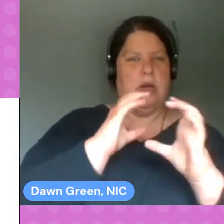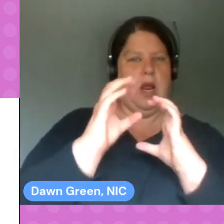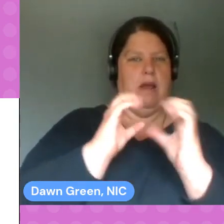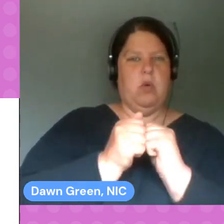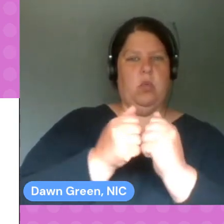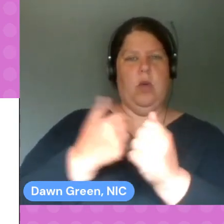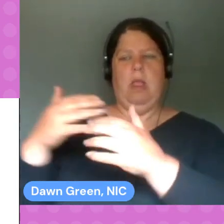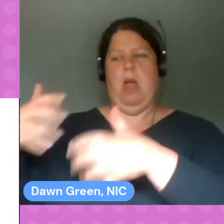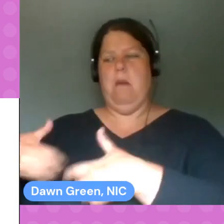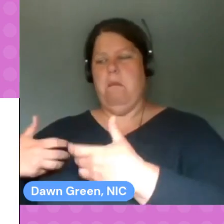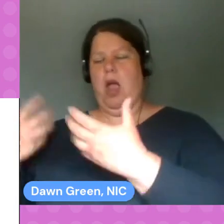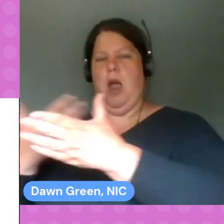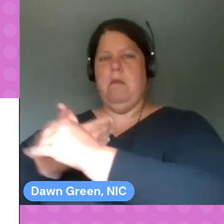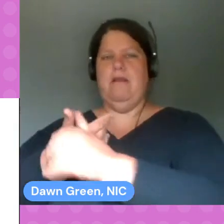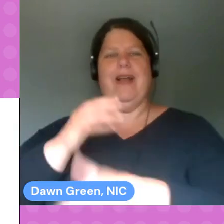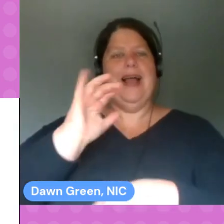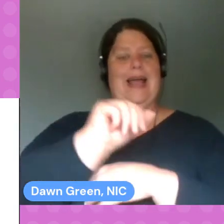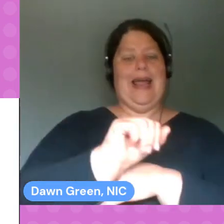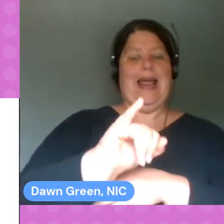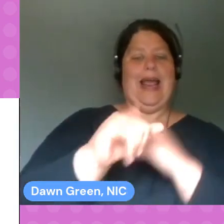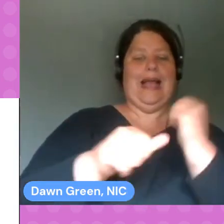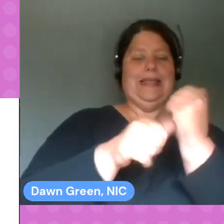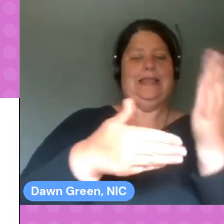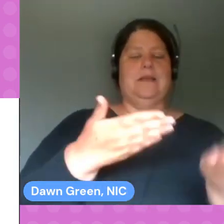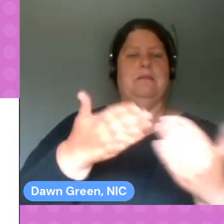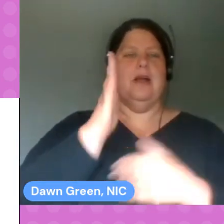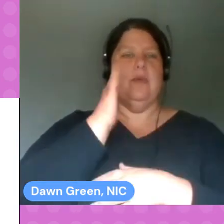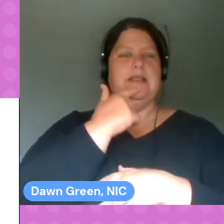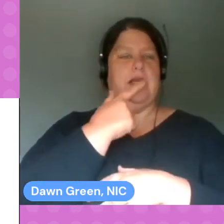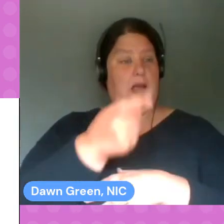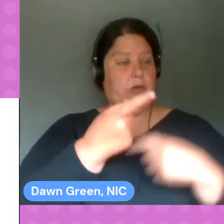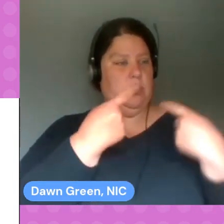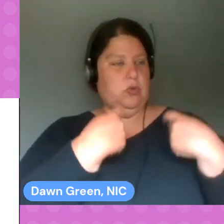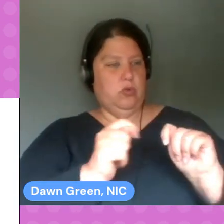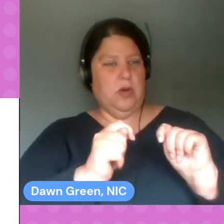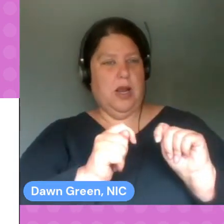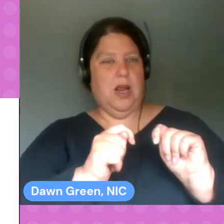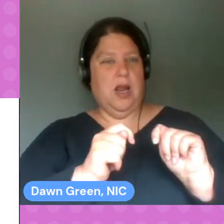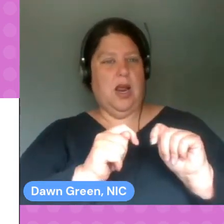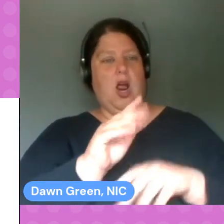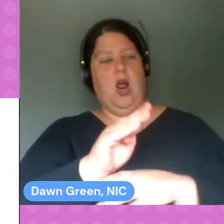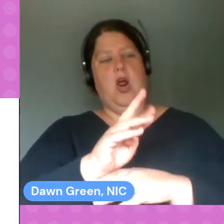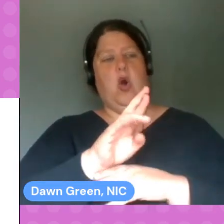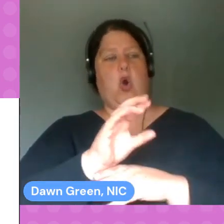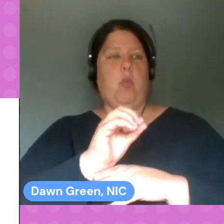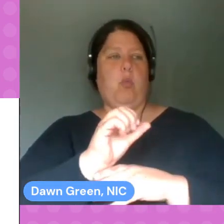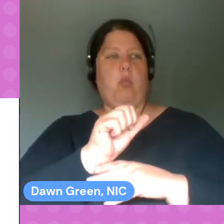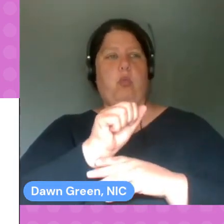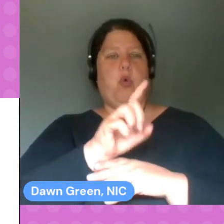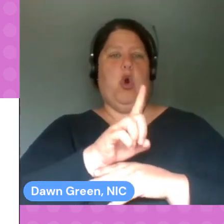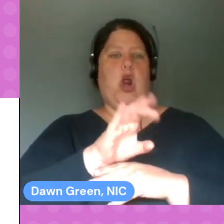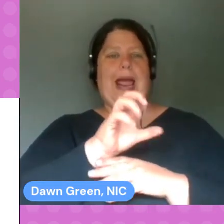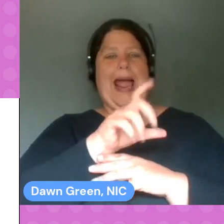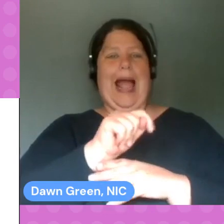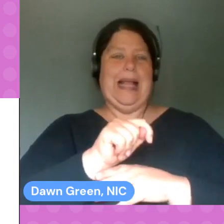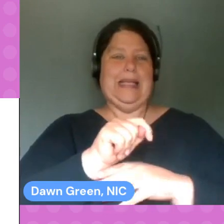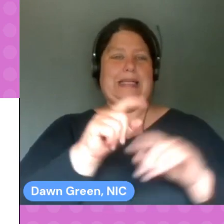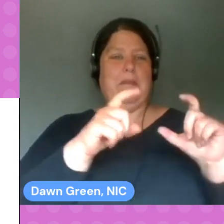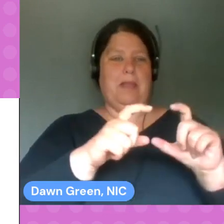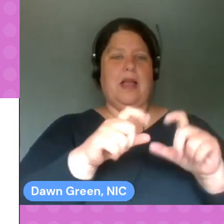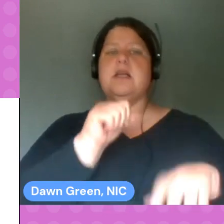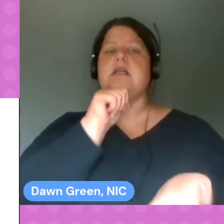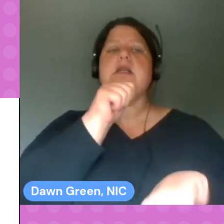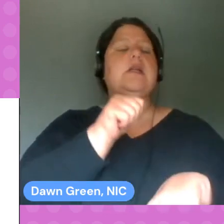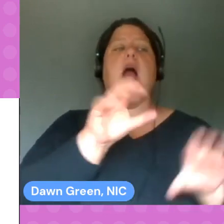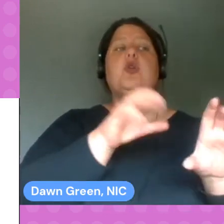butterfly? And in that case, the AI assistant might say something like, have you tried the broadcast block? And it shows a picture of it. It doesn't insert it into your